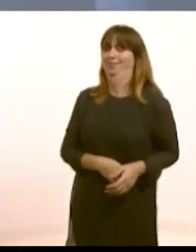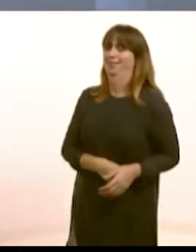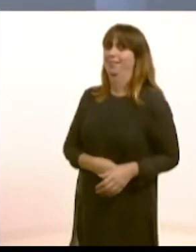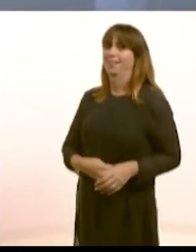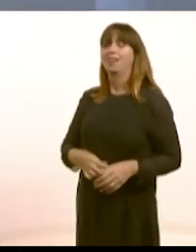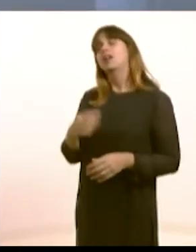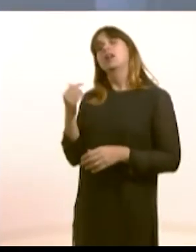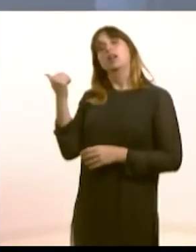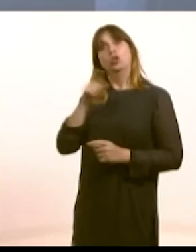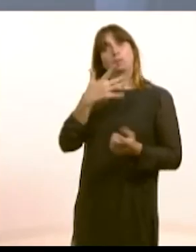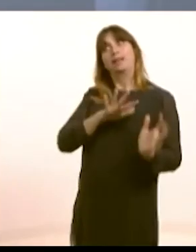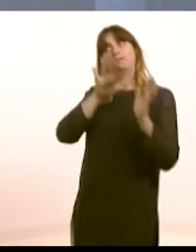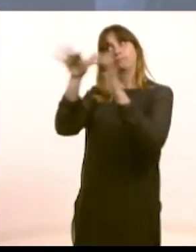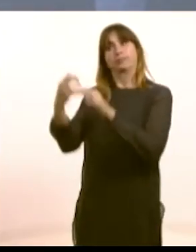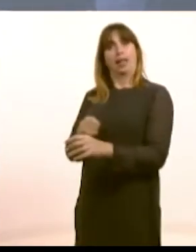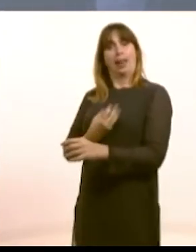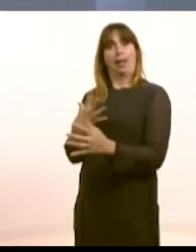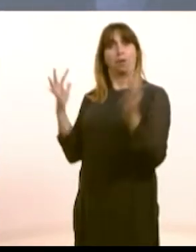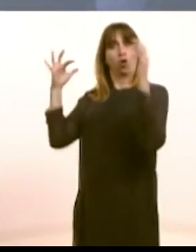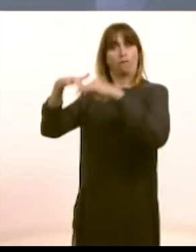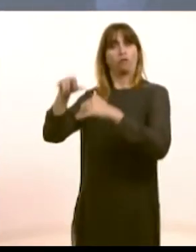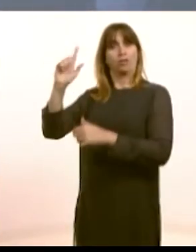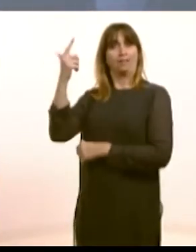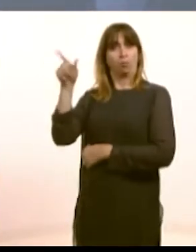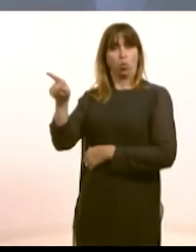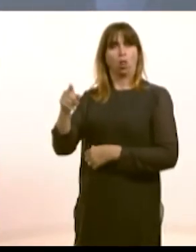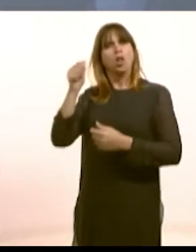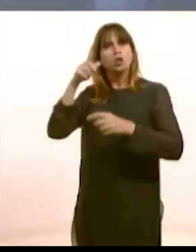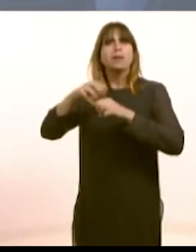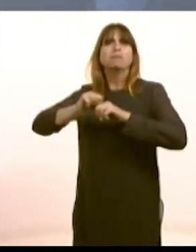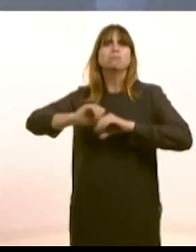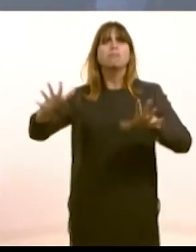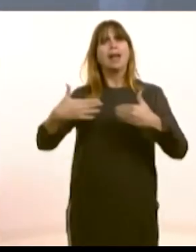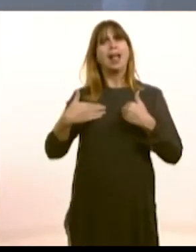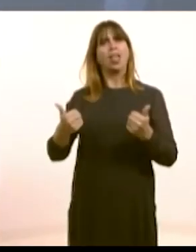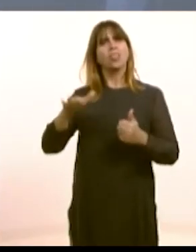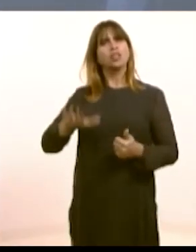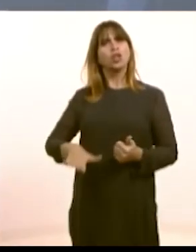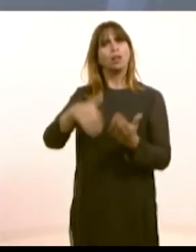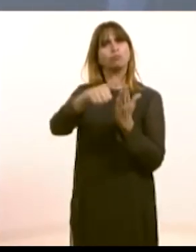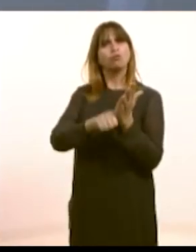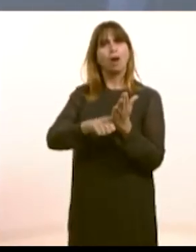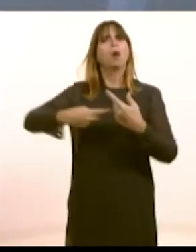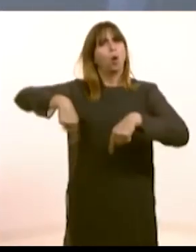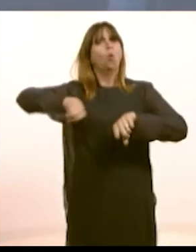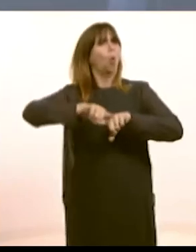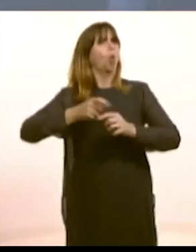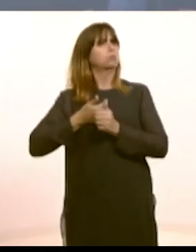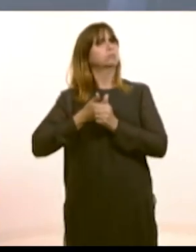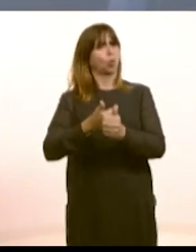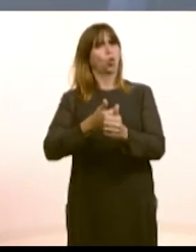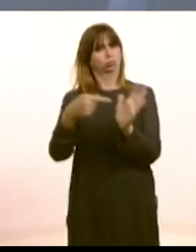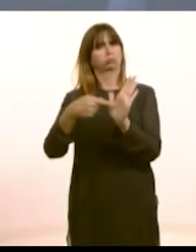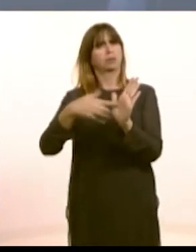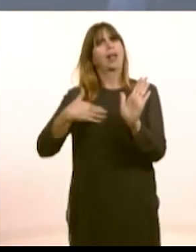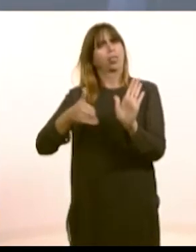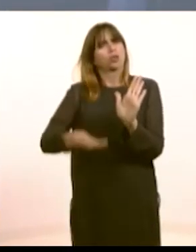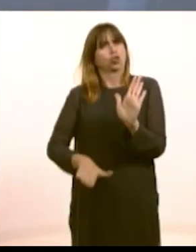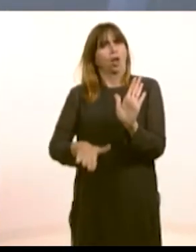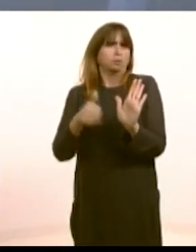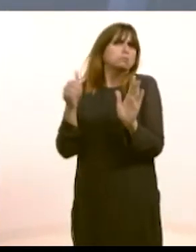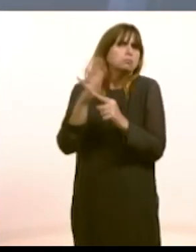conference in Liverpool and launched a strategy there, the Healthy Child Wales programme, something which we fully support on these benches, because when you look at the